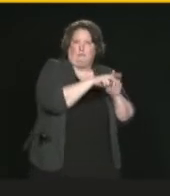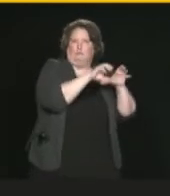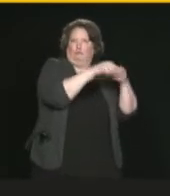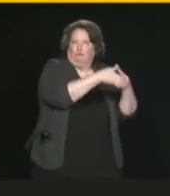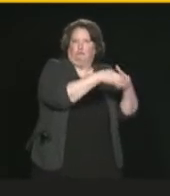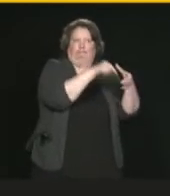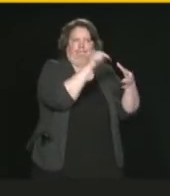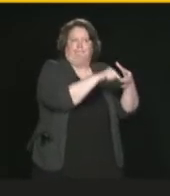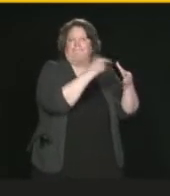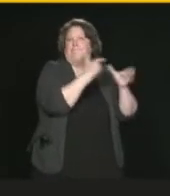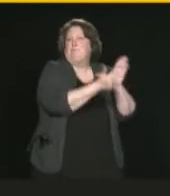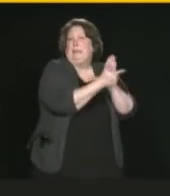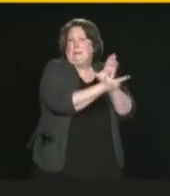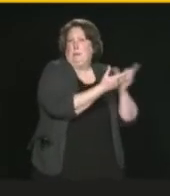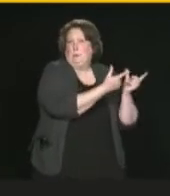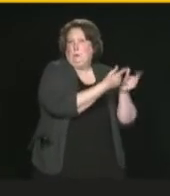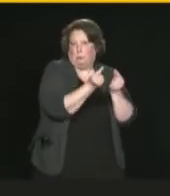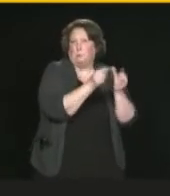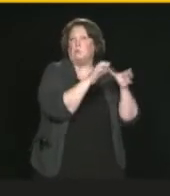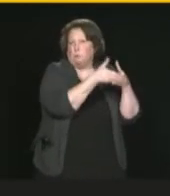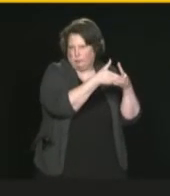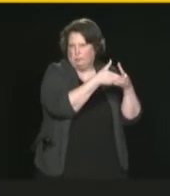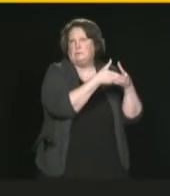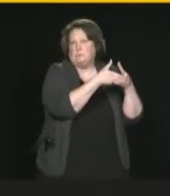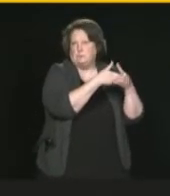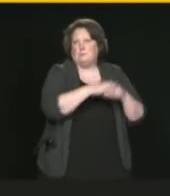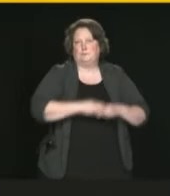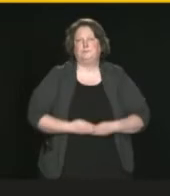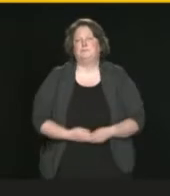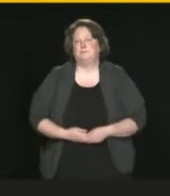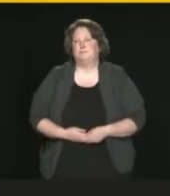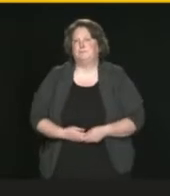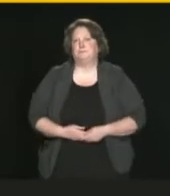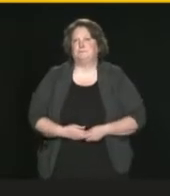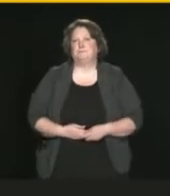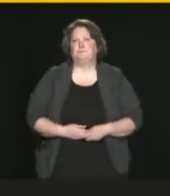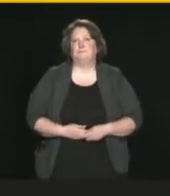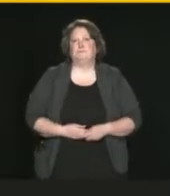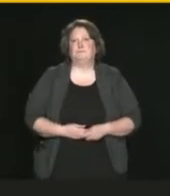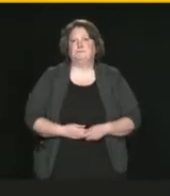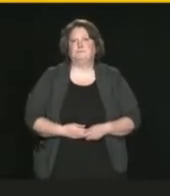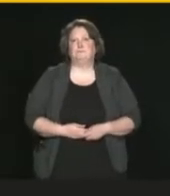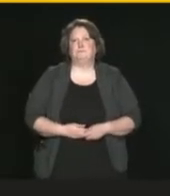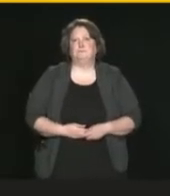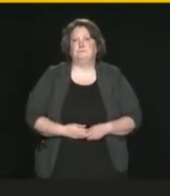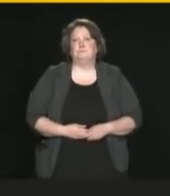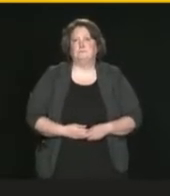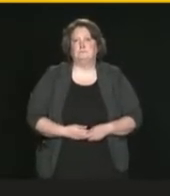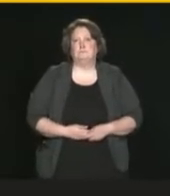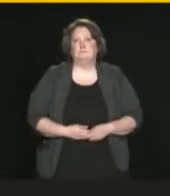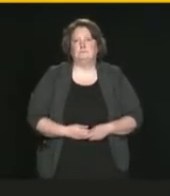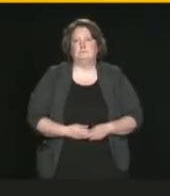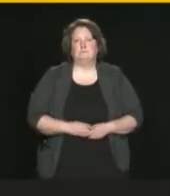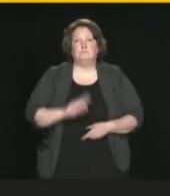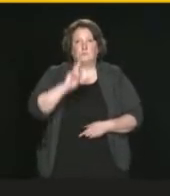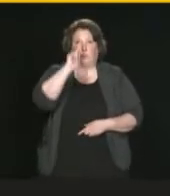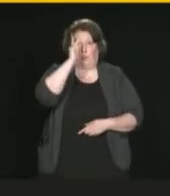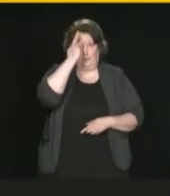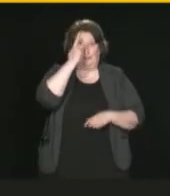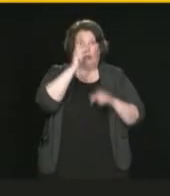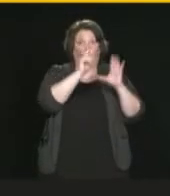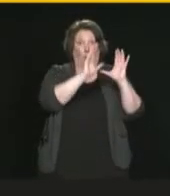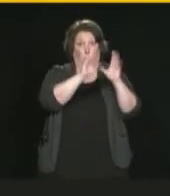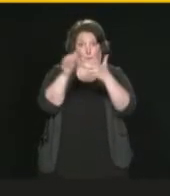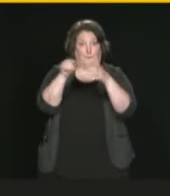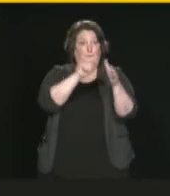other parties to address their concerns and perhaps make changes to this bill in order